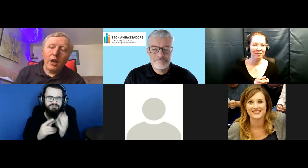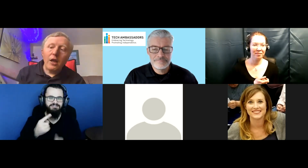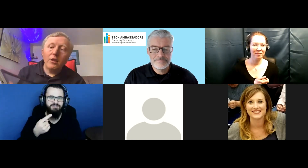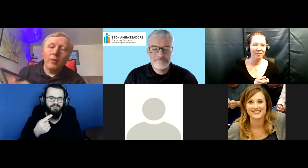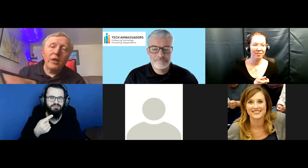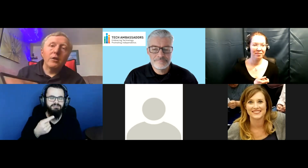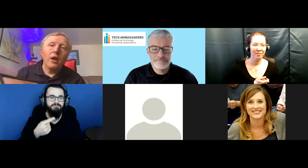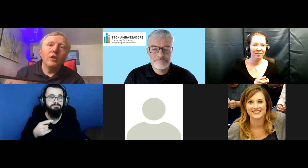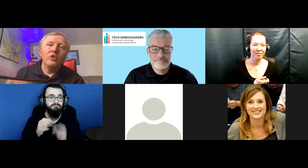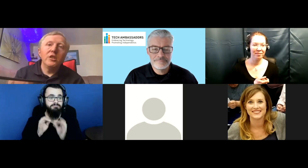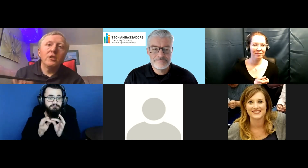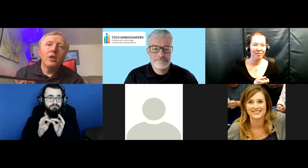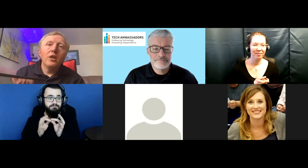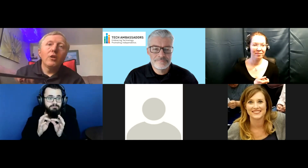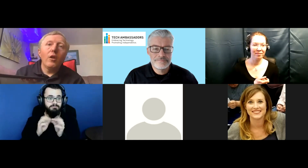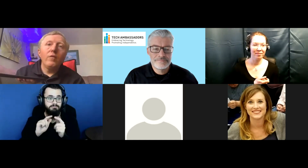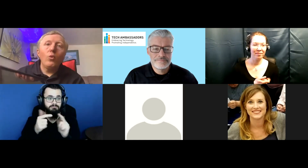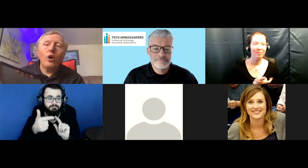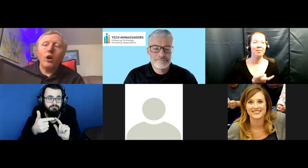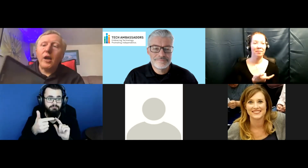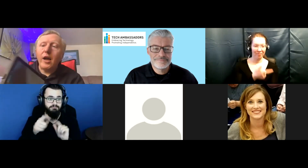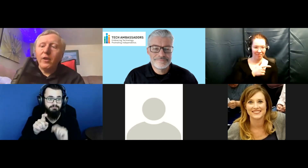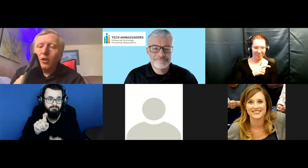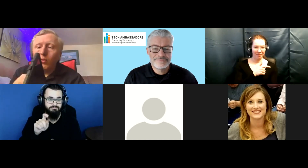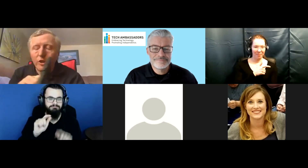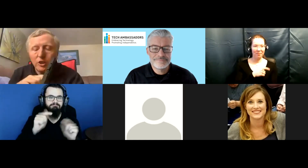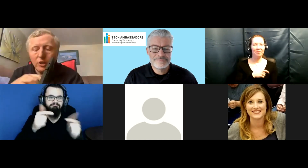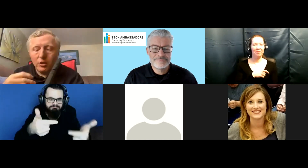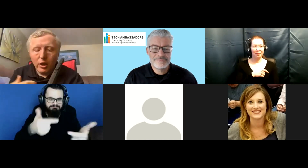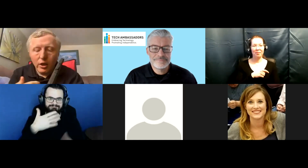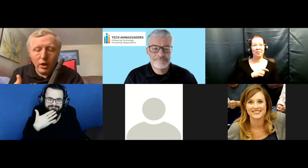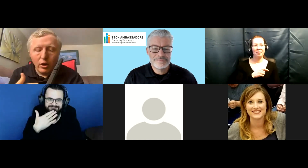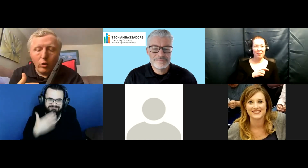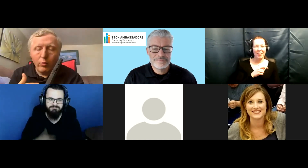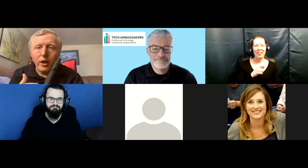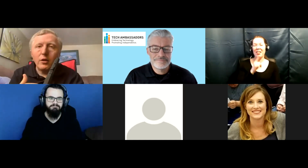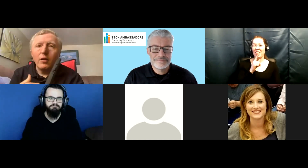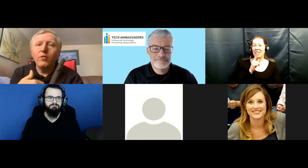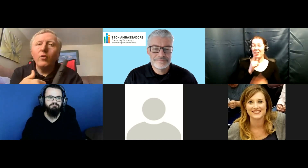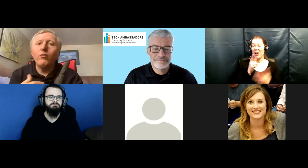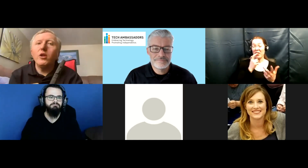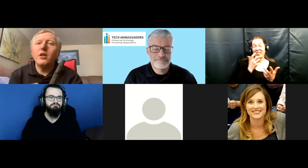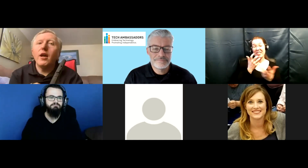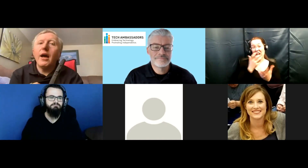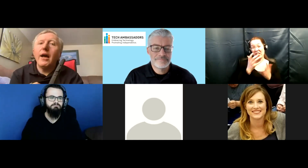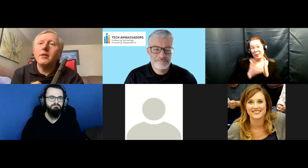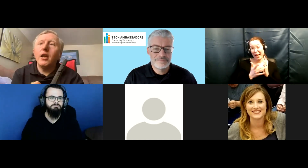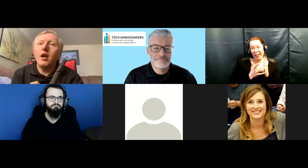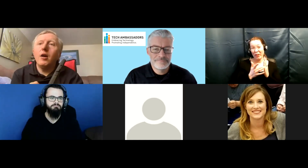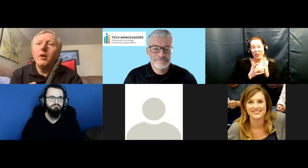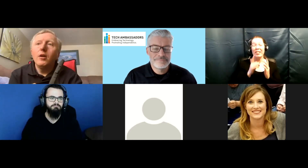it's awesome technology. So if you all have any questions in a little bit, feel free to ask them,